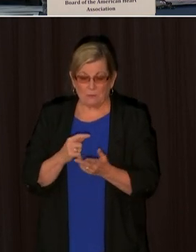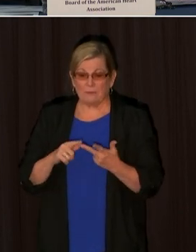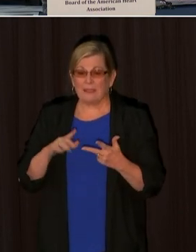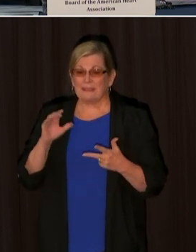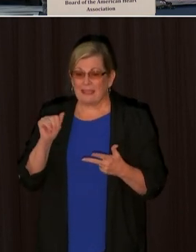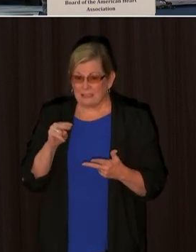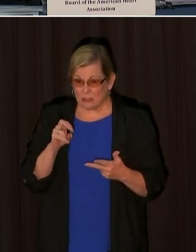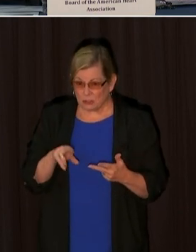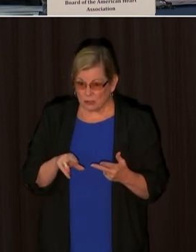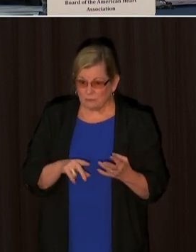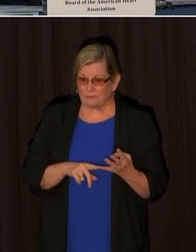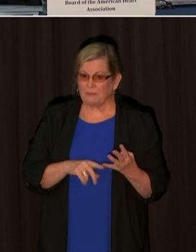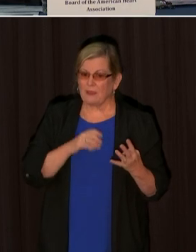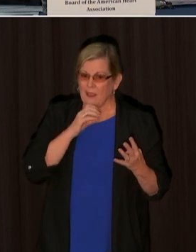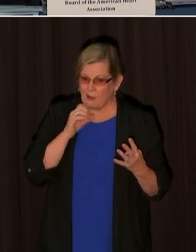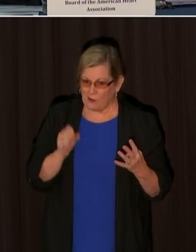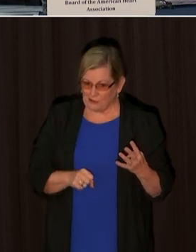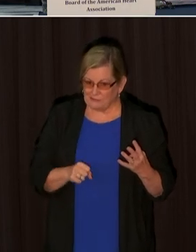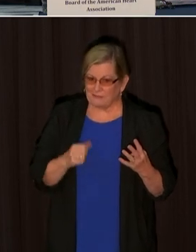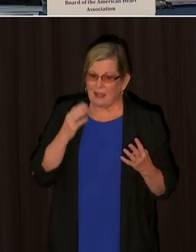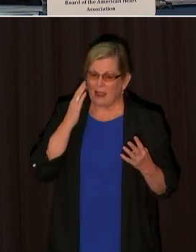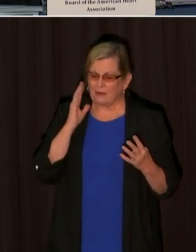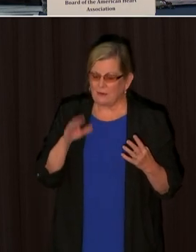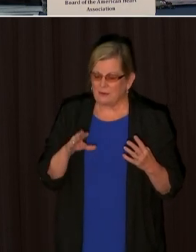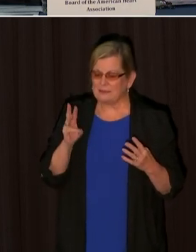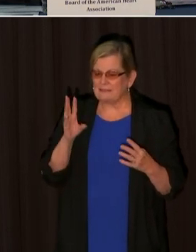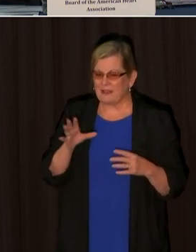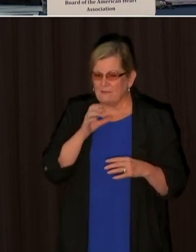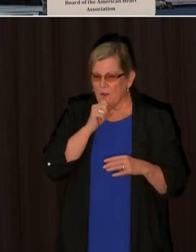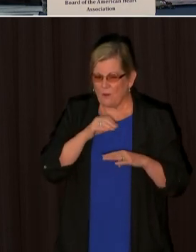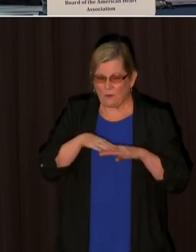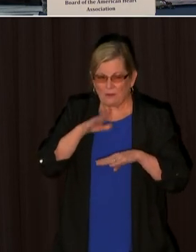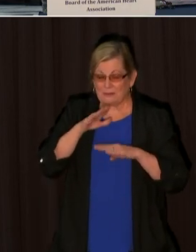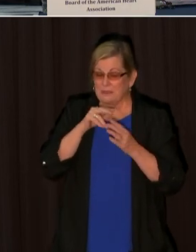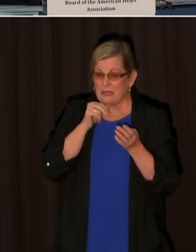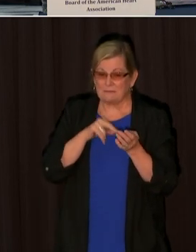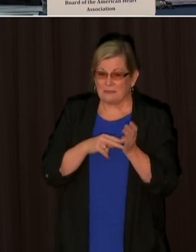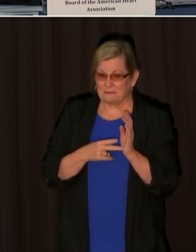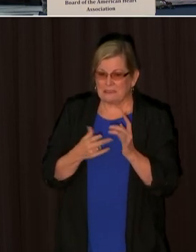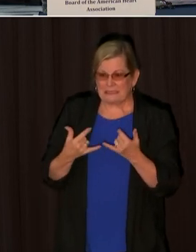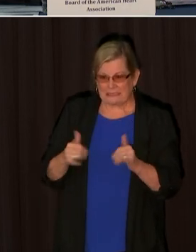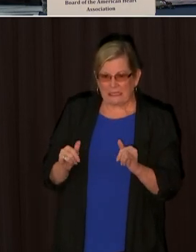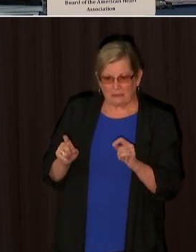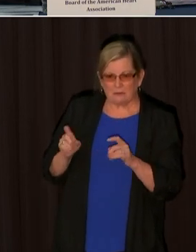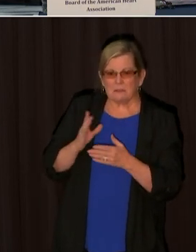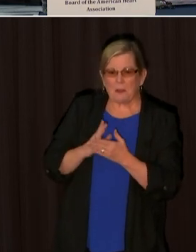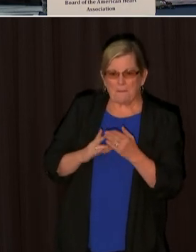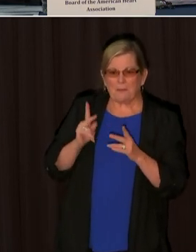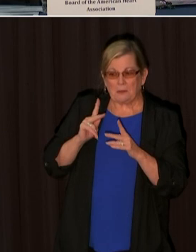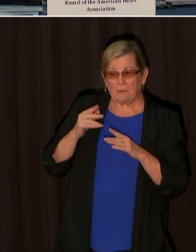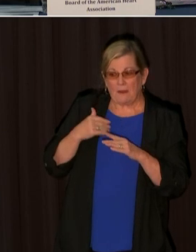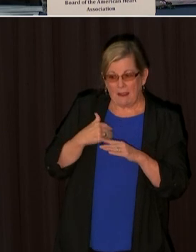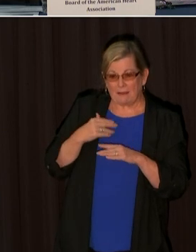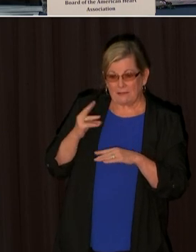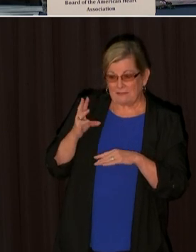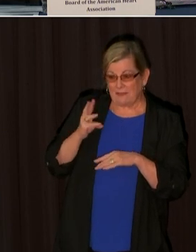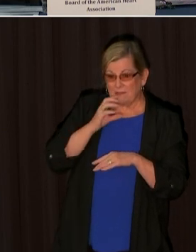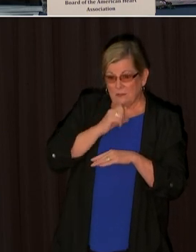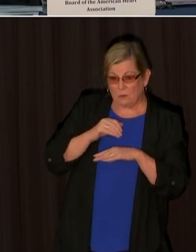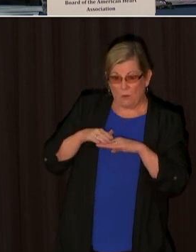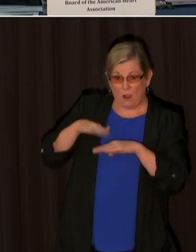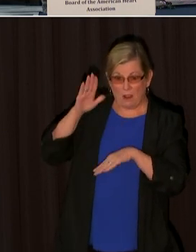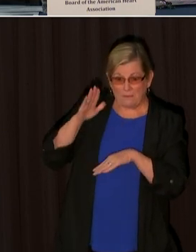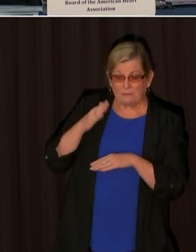necessarily considered elderly anymore, but those over 65 have a higher rate of complications from COVID. Diabetics, patients with heart